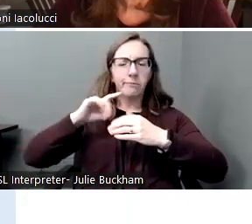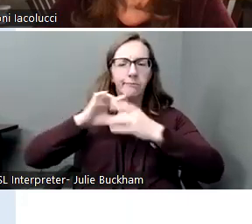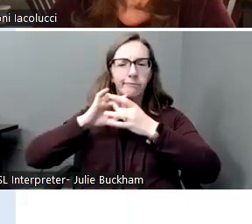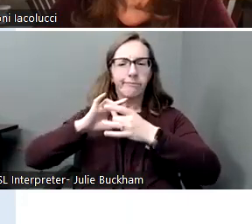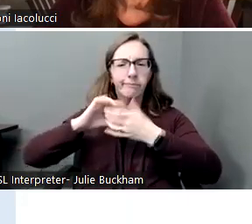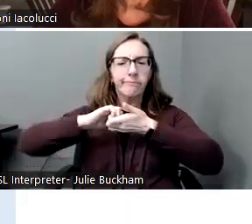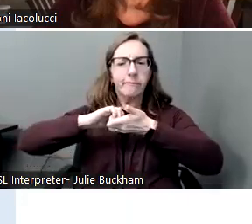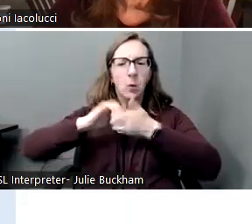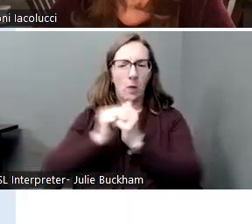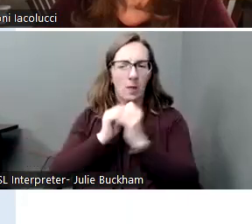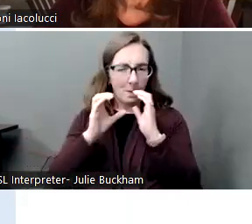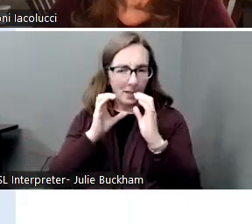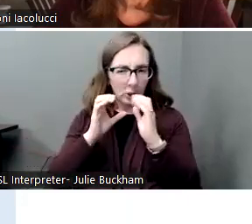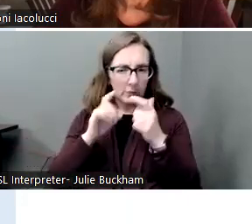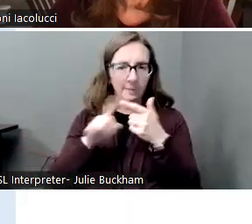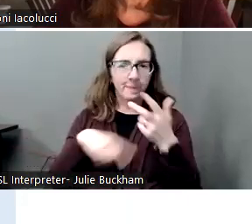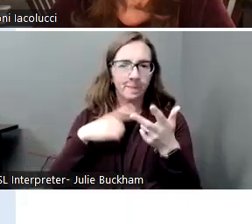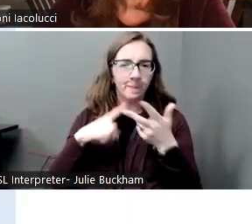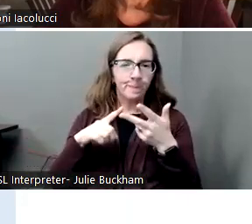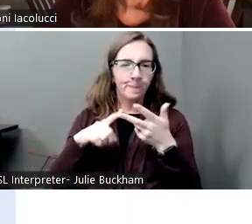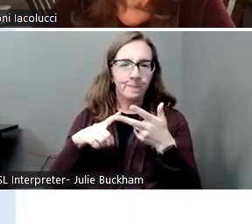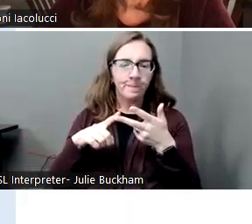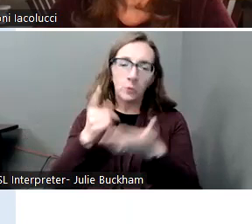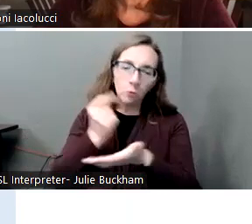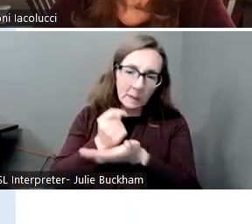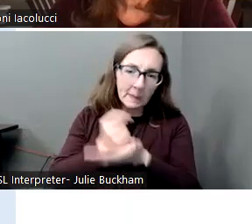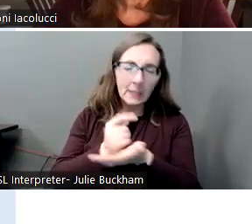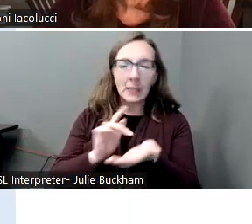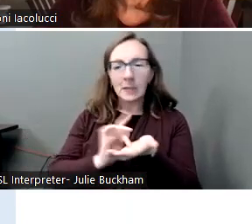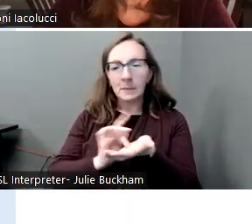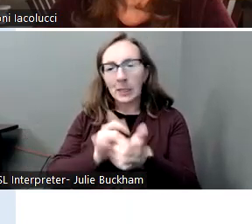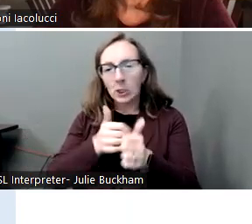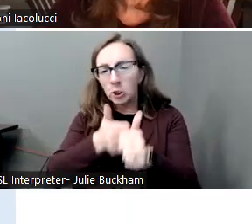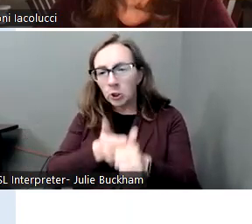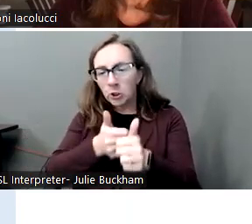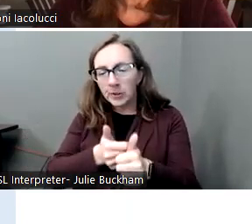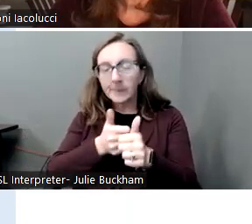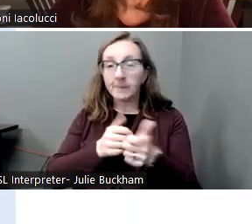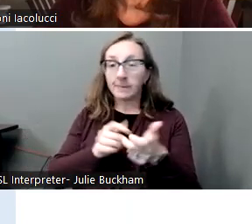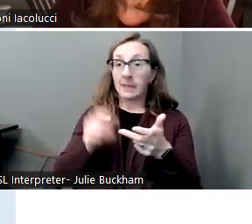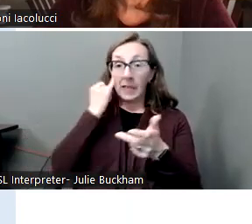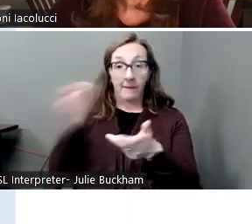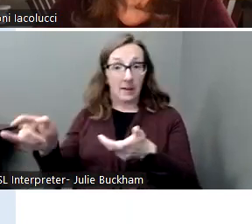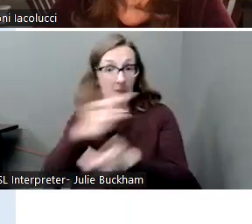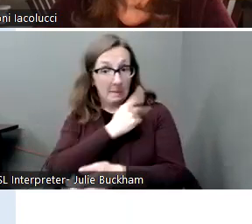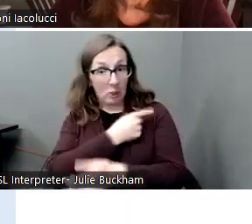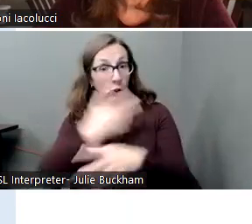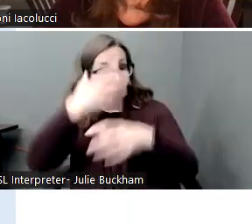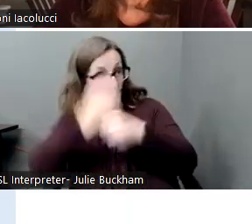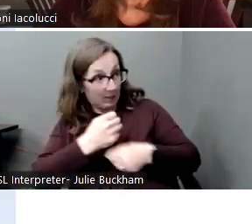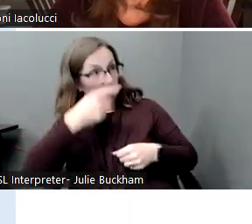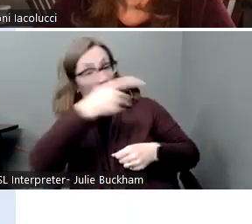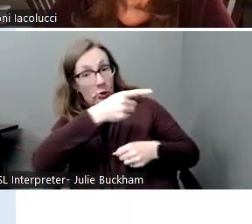se. Treatment and medication adherence. If the patient trusts you and understands what